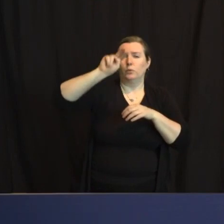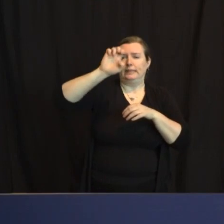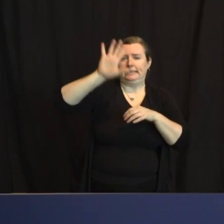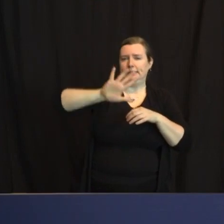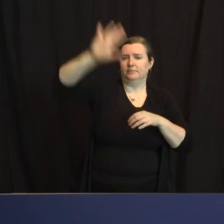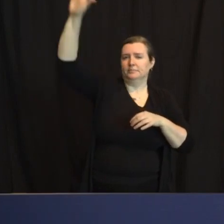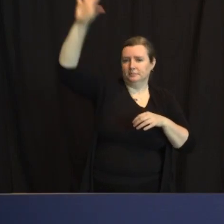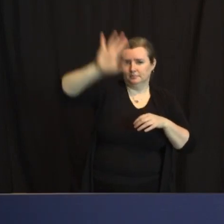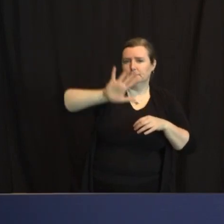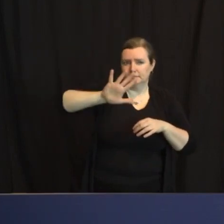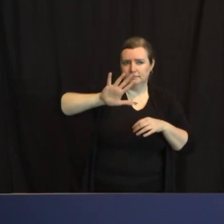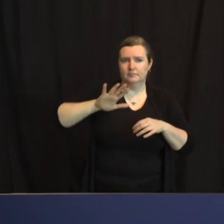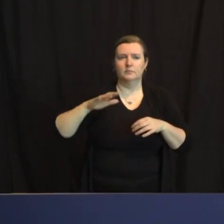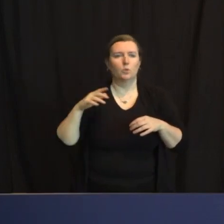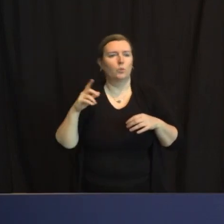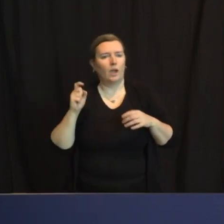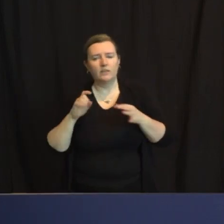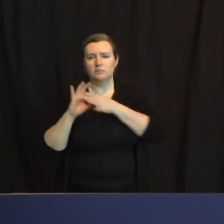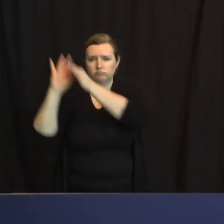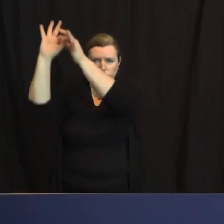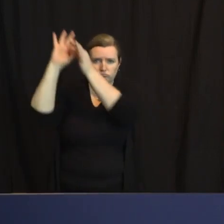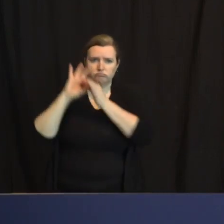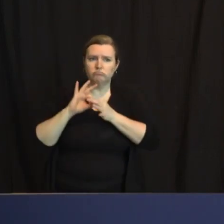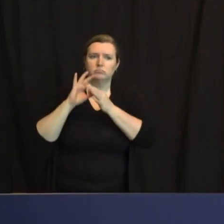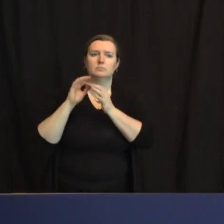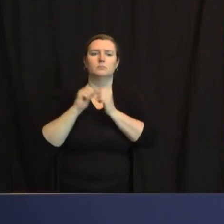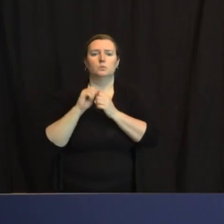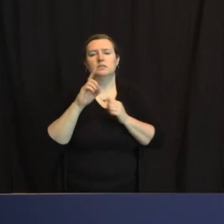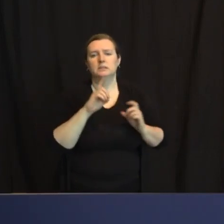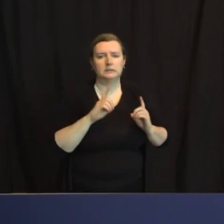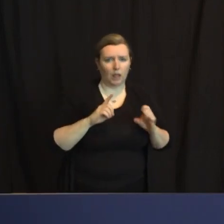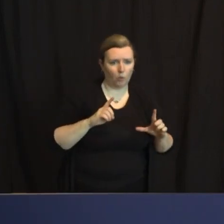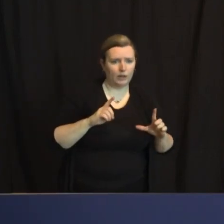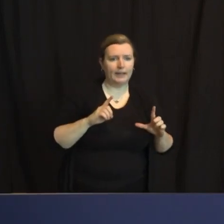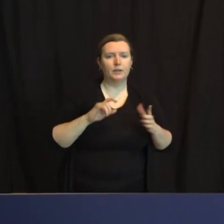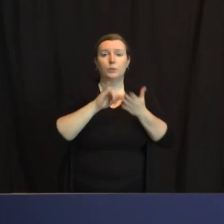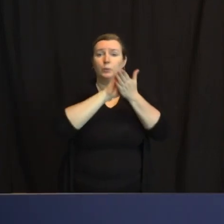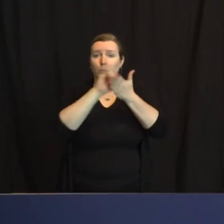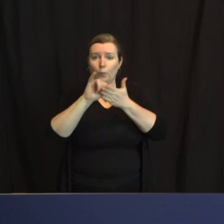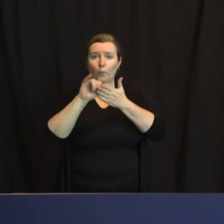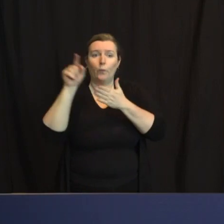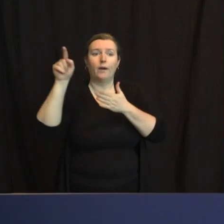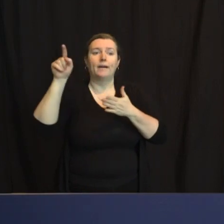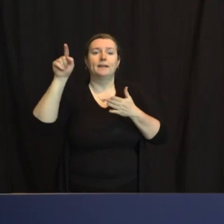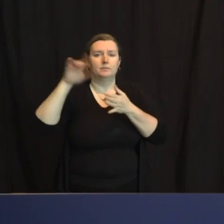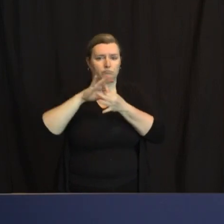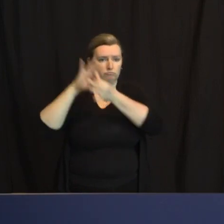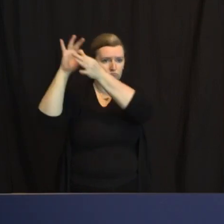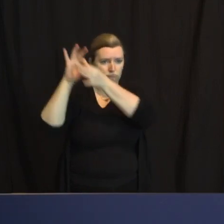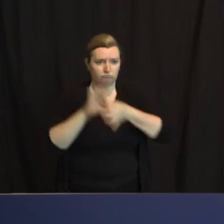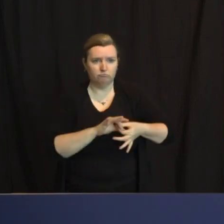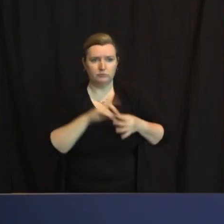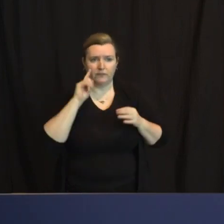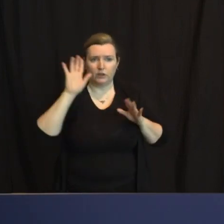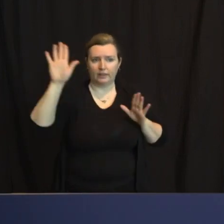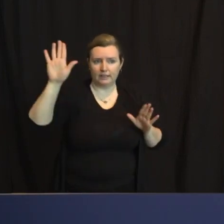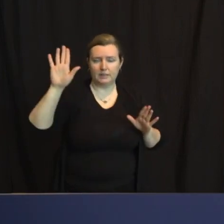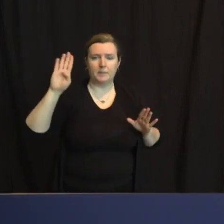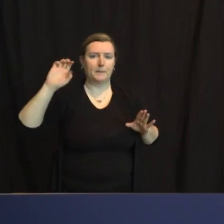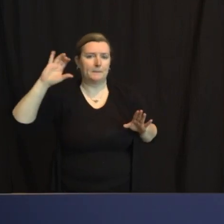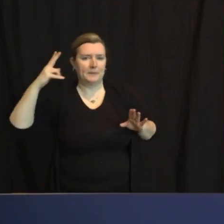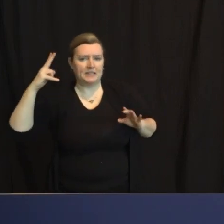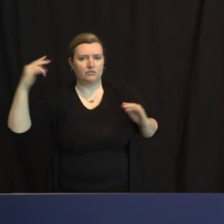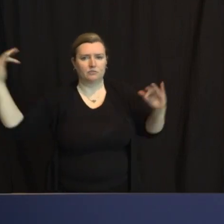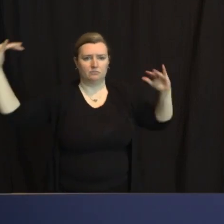in particular, in our case with Delaware and New York, right, as it relates to beach protocol is a big